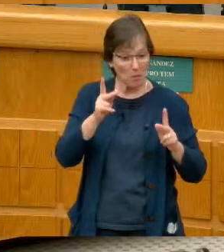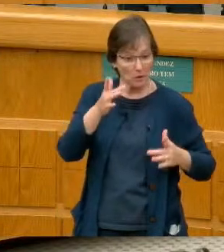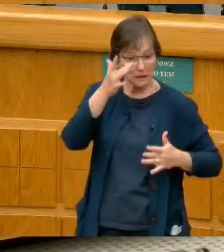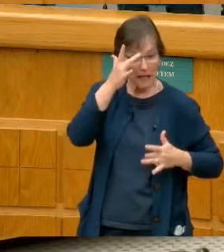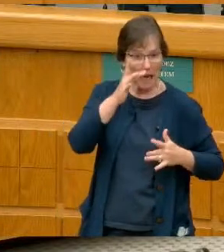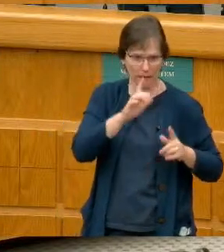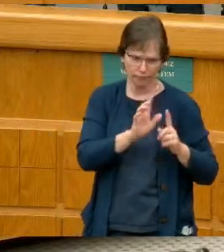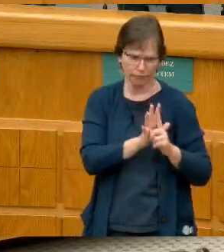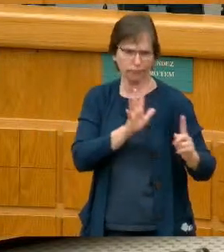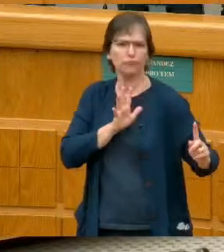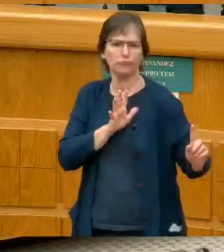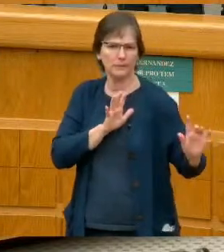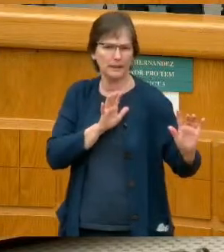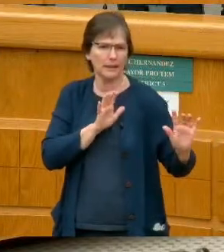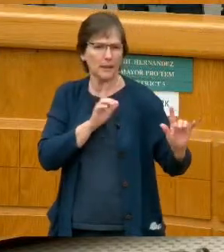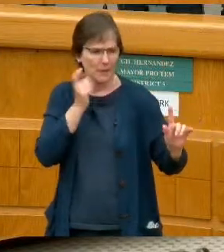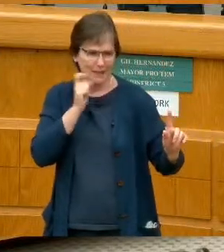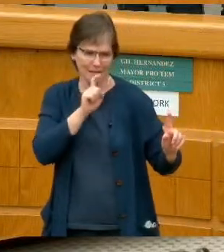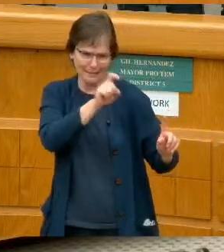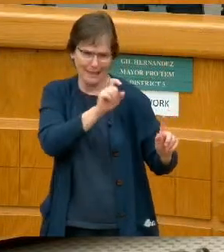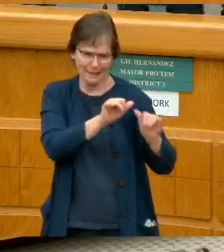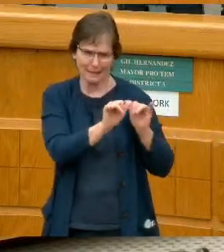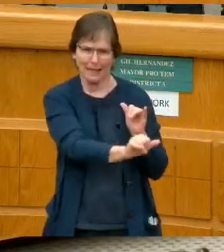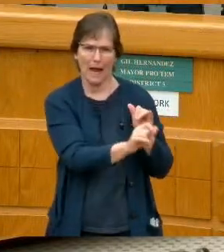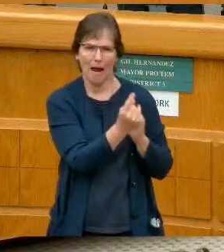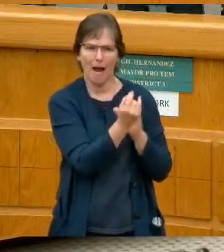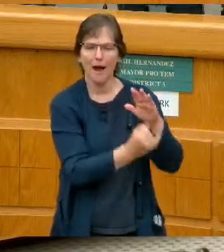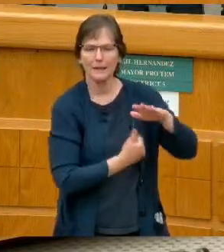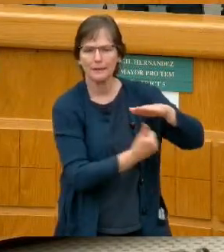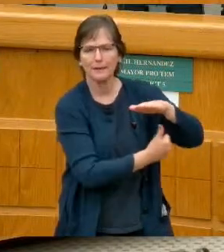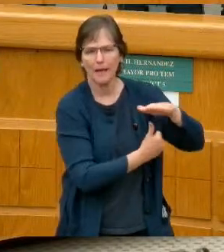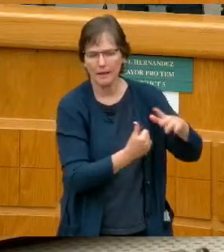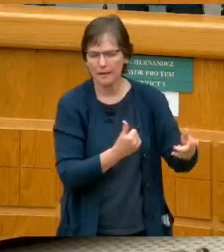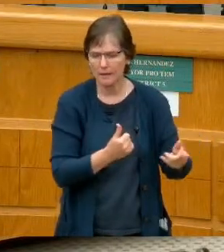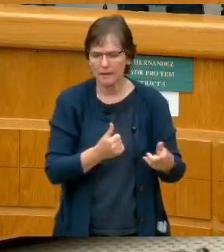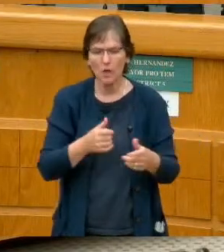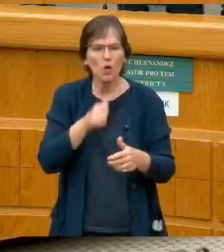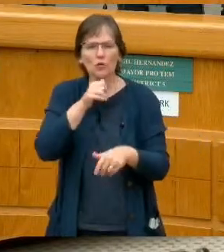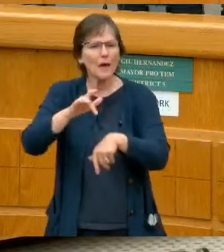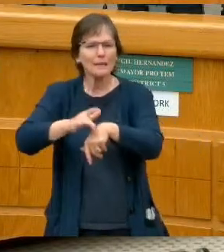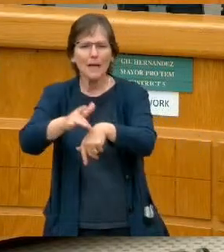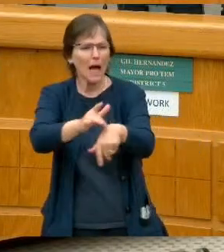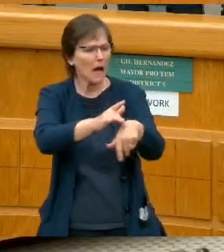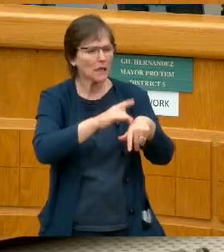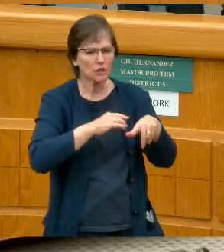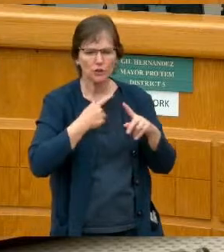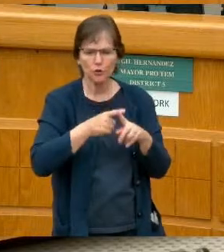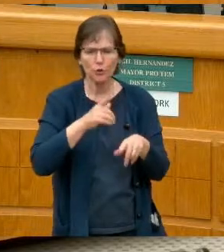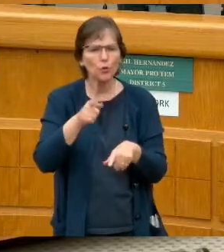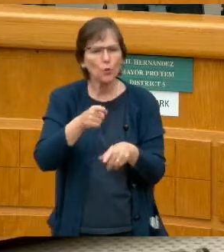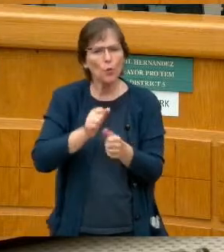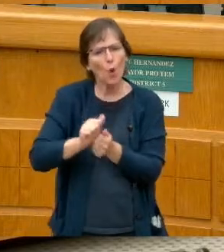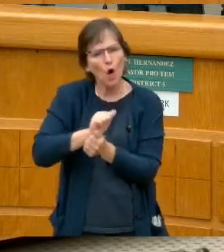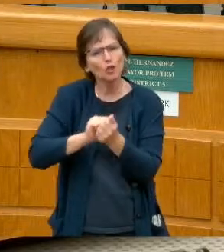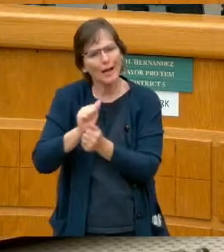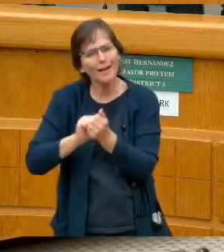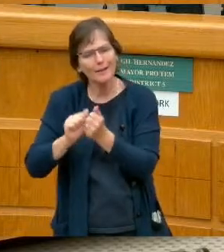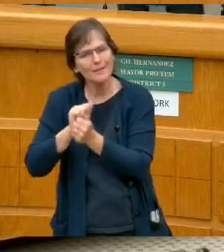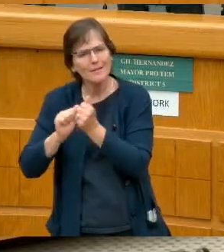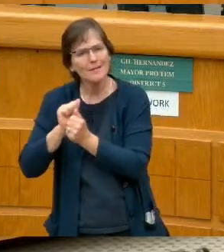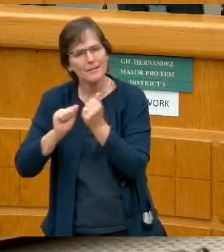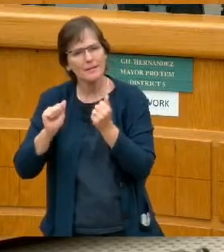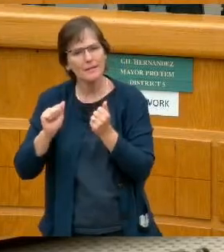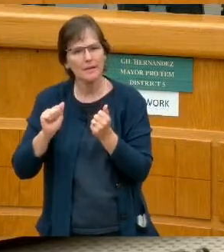touch common surfaces. Don't touch your eyes, nose, and mouth without washing your hands first. and do your part to continue to reduce the transmission